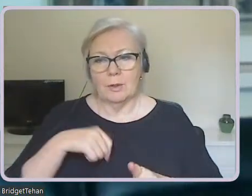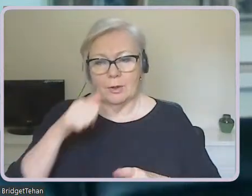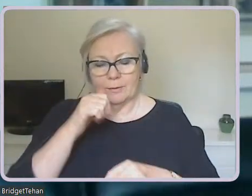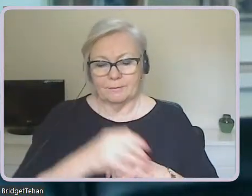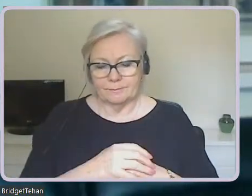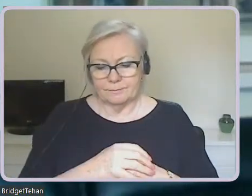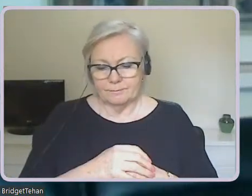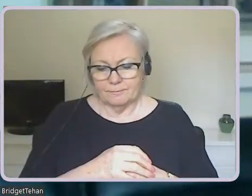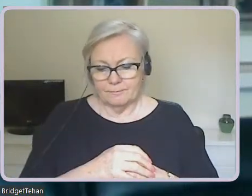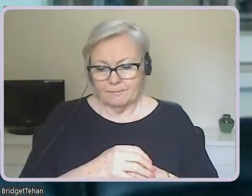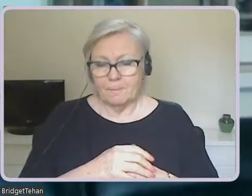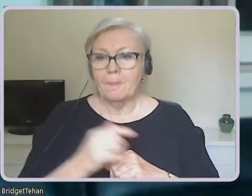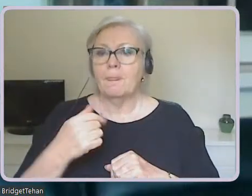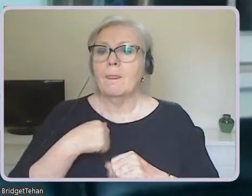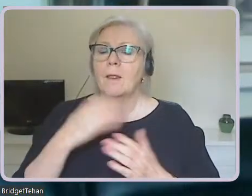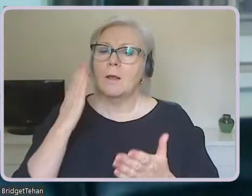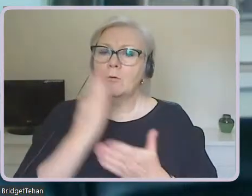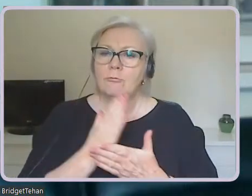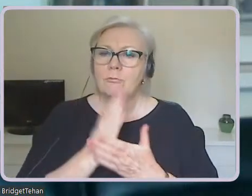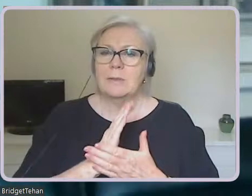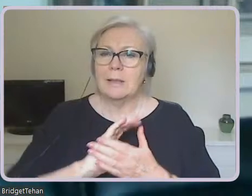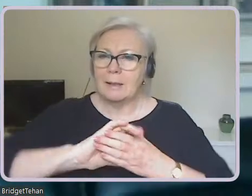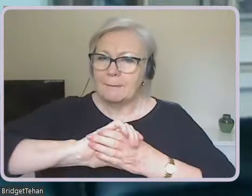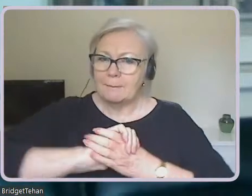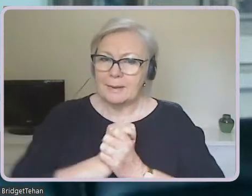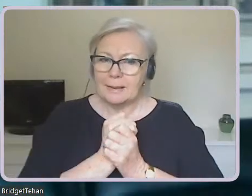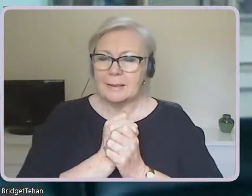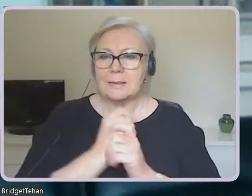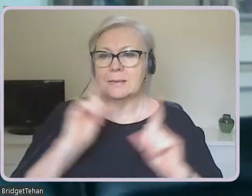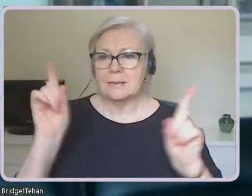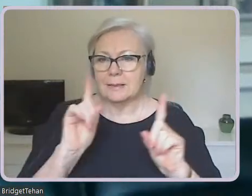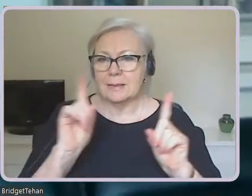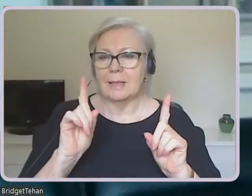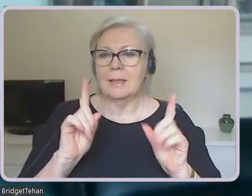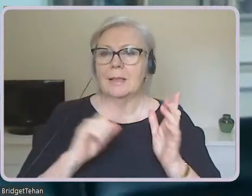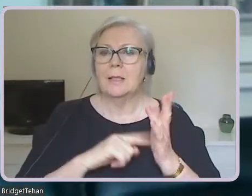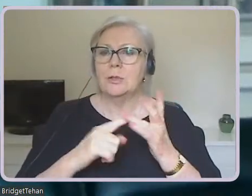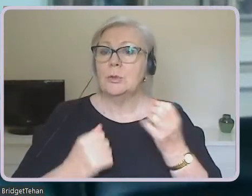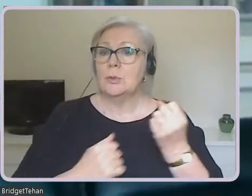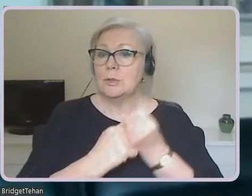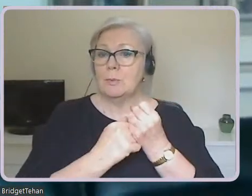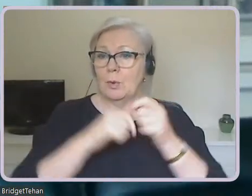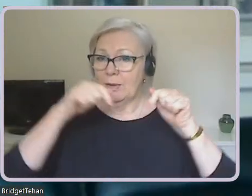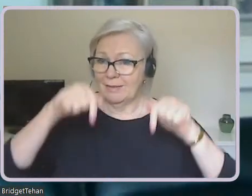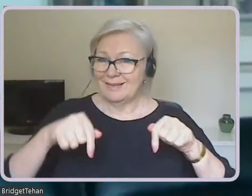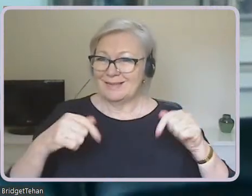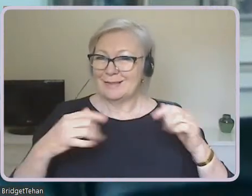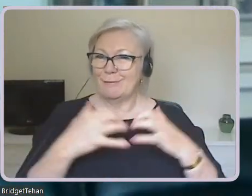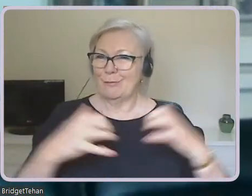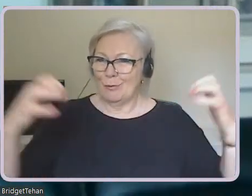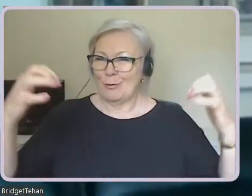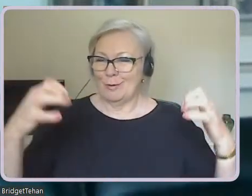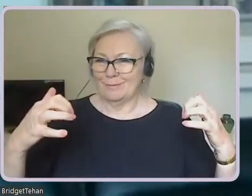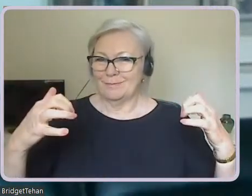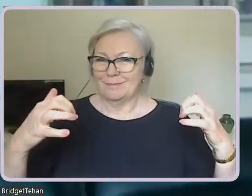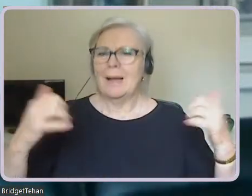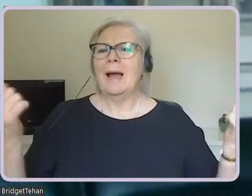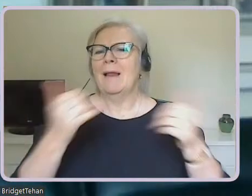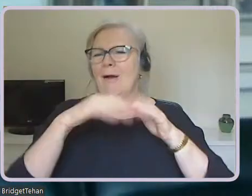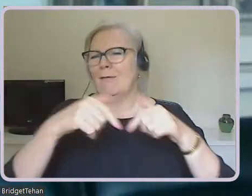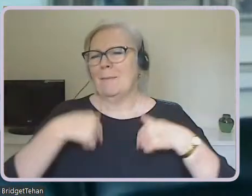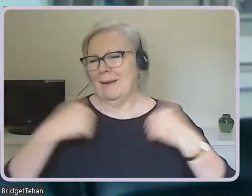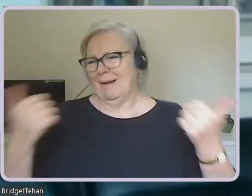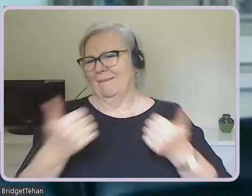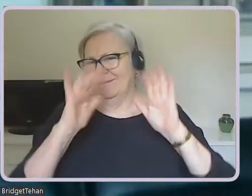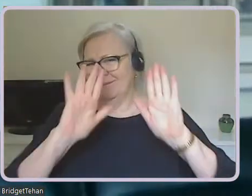really pleased to be here today and to be supporting this forum. And enough about me. I don't want to talk